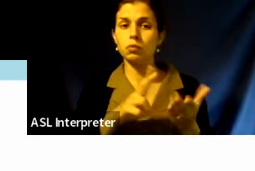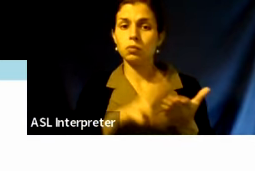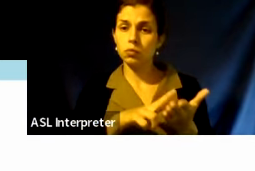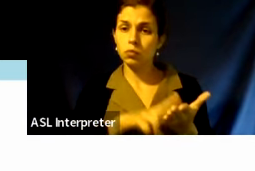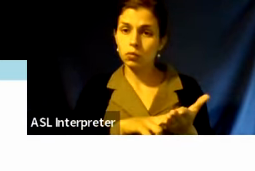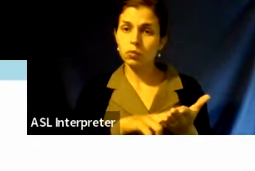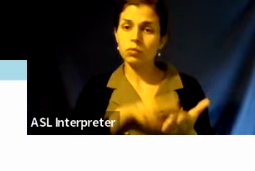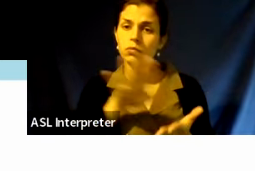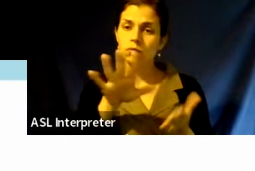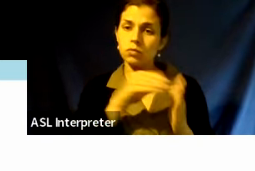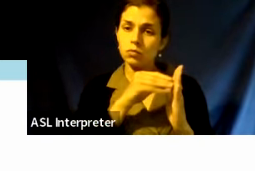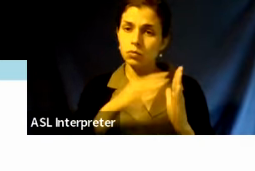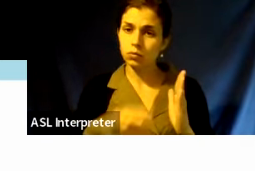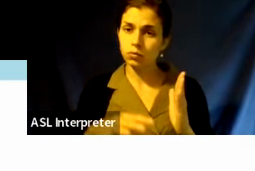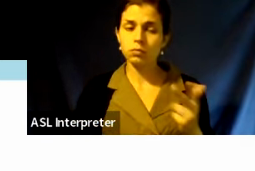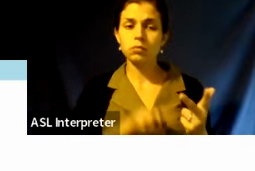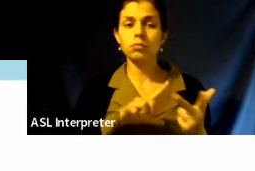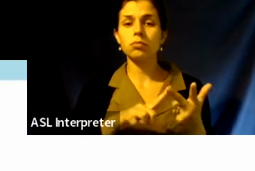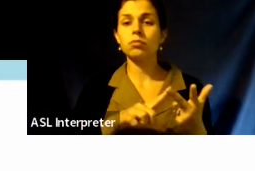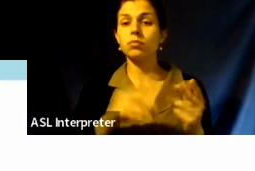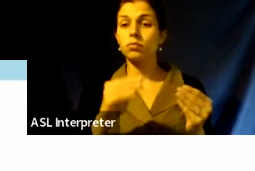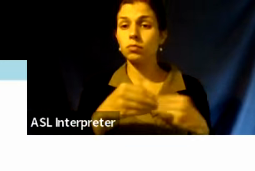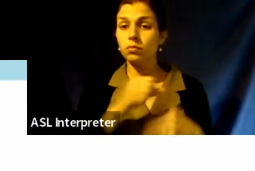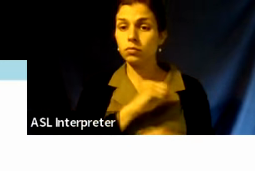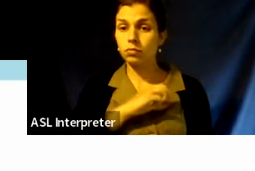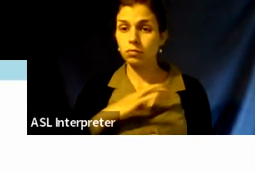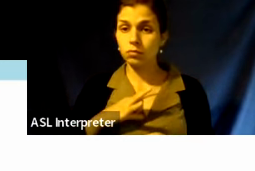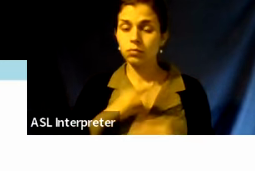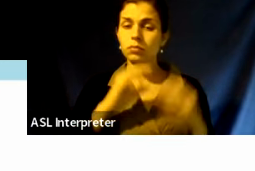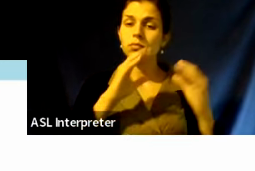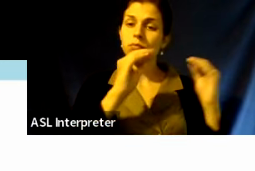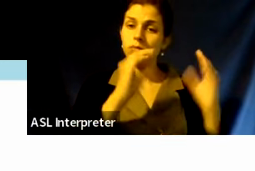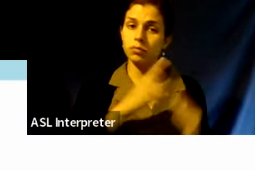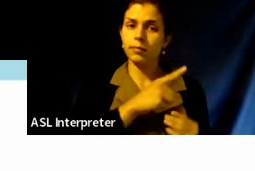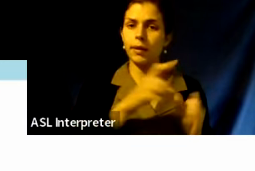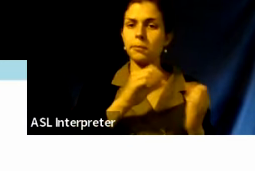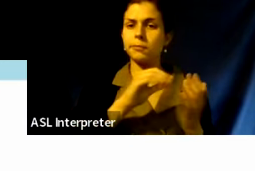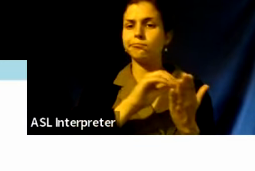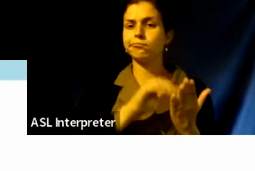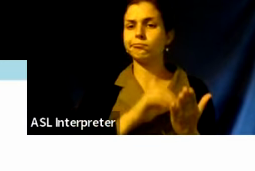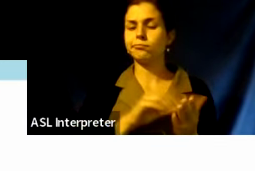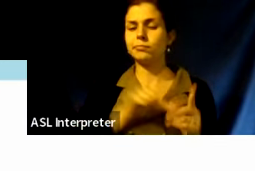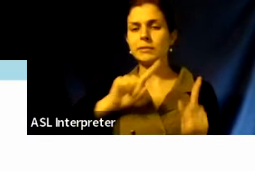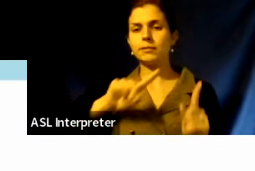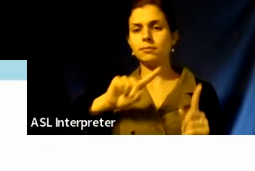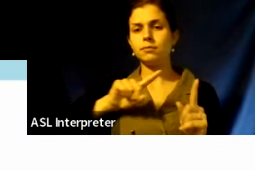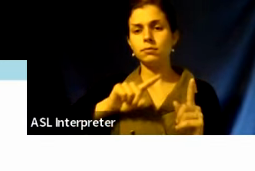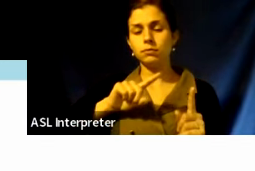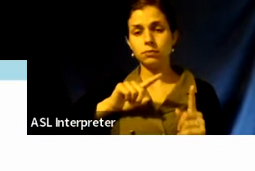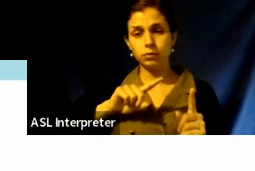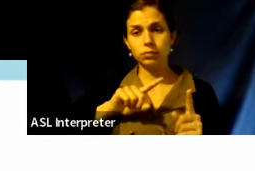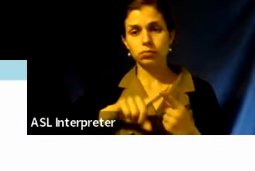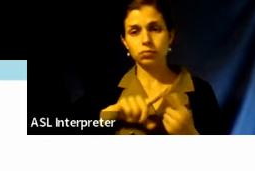as for office staff and teachers to track attendance, for parents to report attendance to their